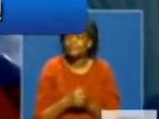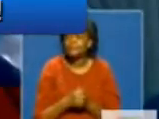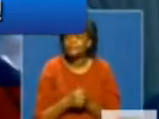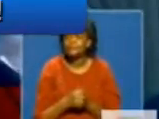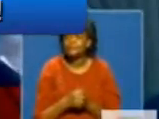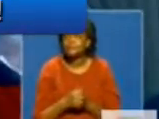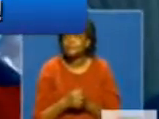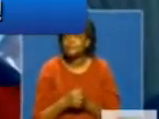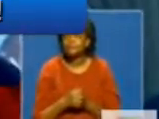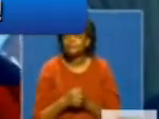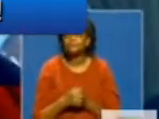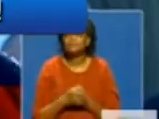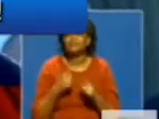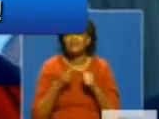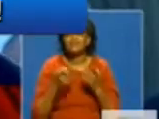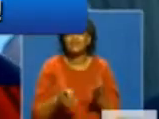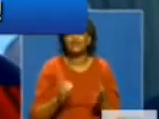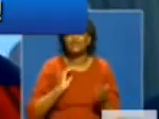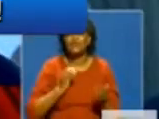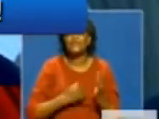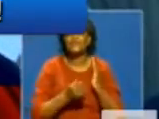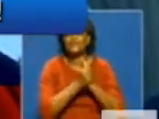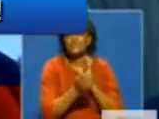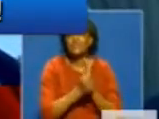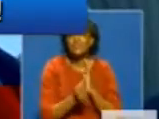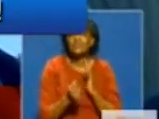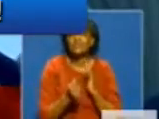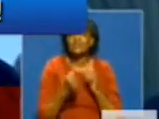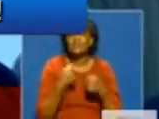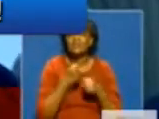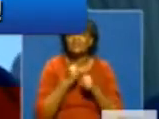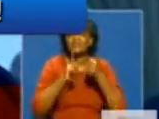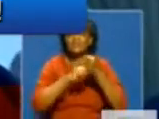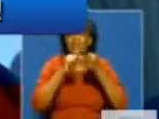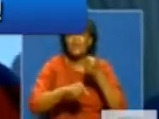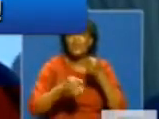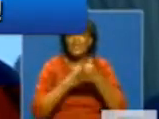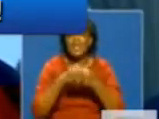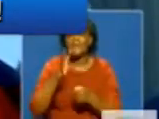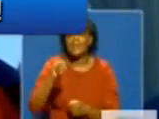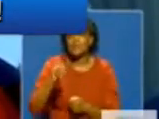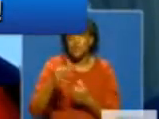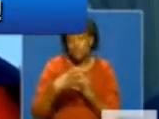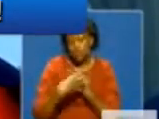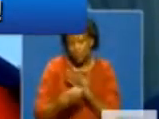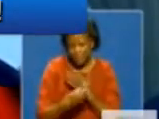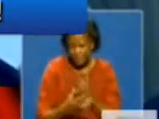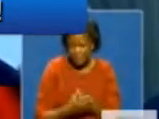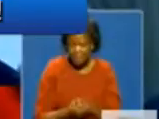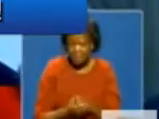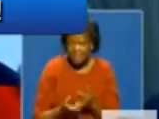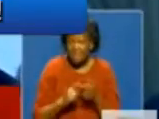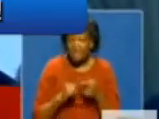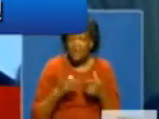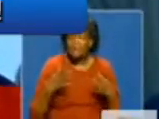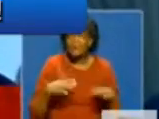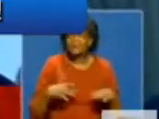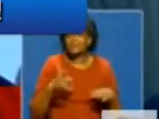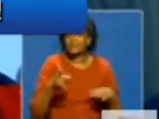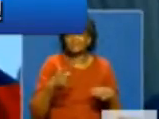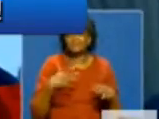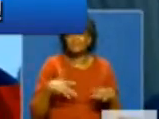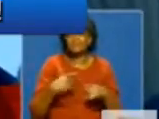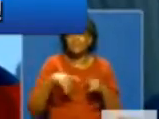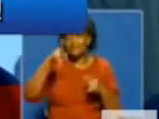And yet, my Lord, the committee of experts made 6.9 million copies. So Wanjiku must make more than